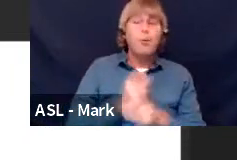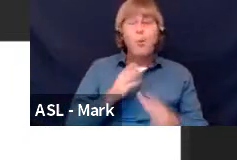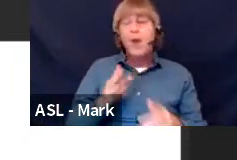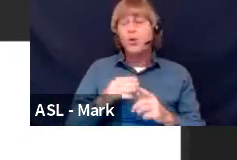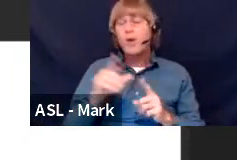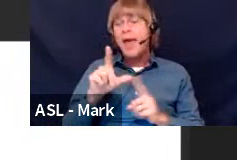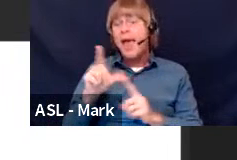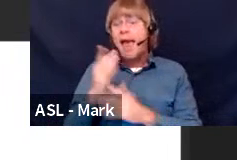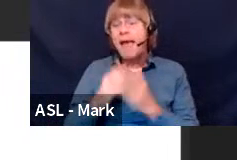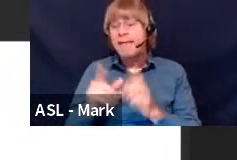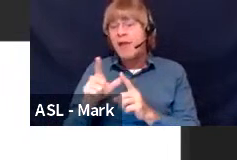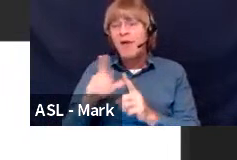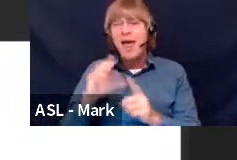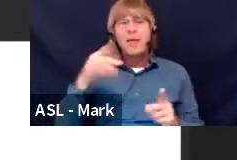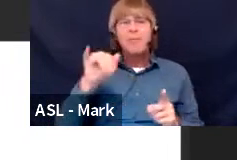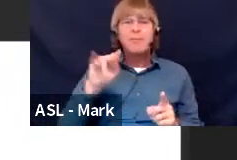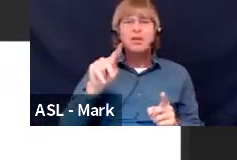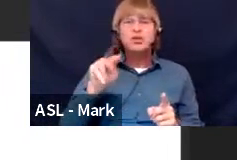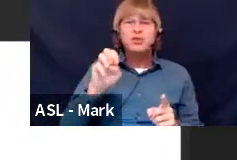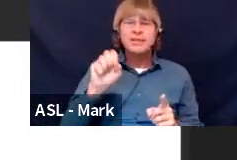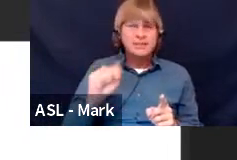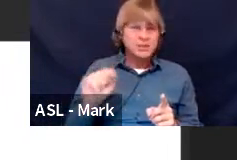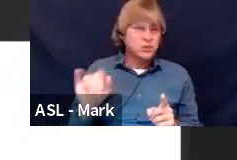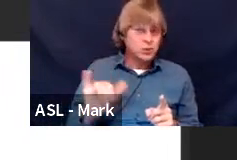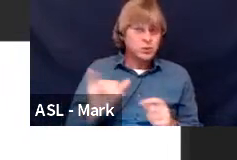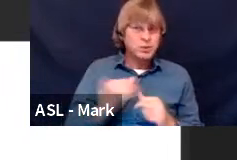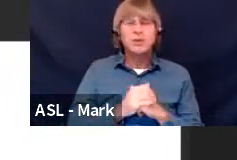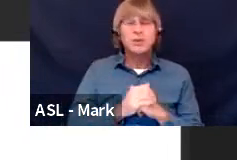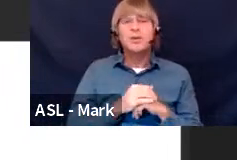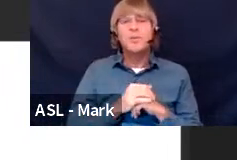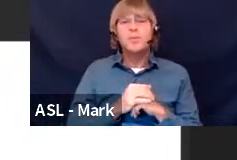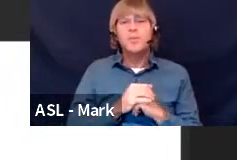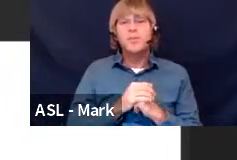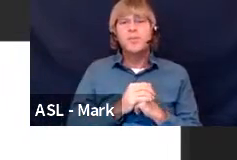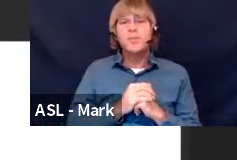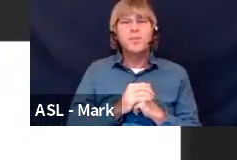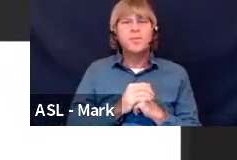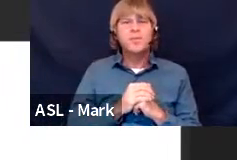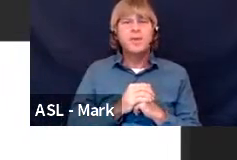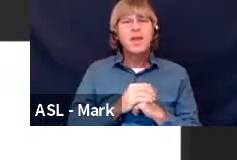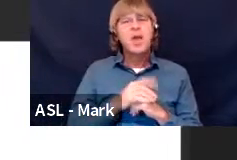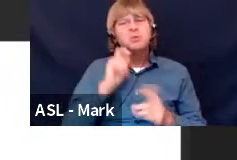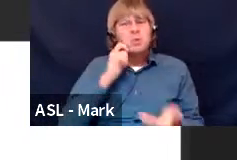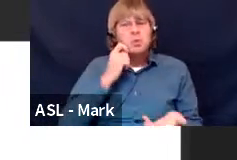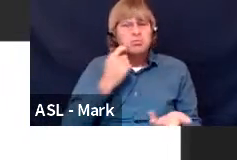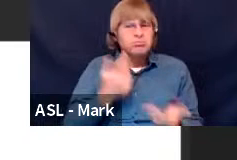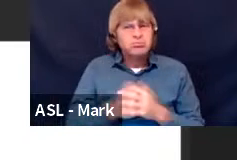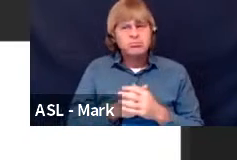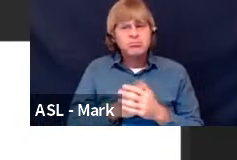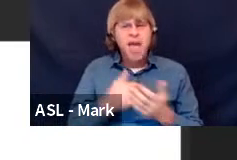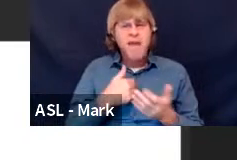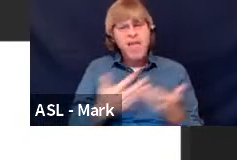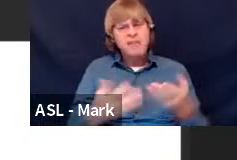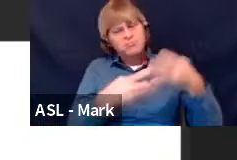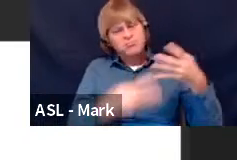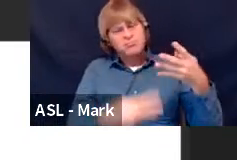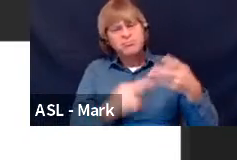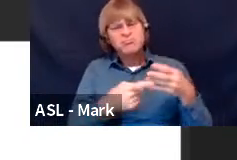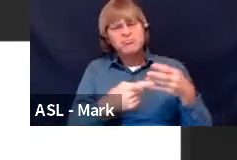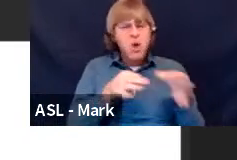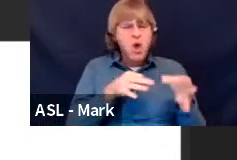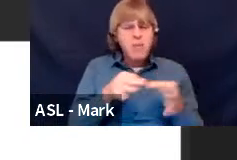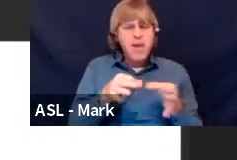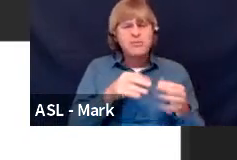letter, and the same thing with Pinterest. And it was cool. You know, you had things on there talking